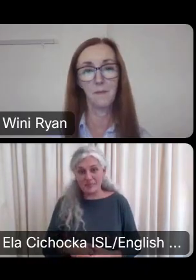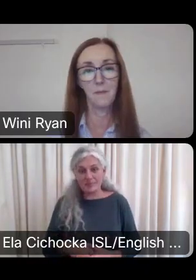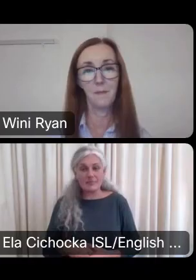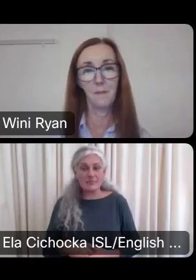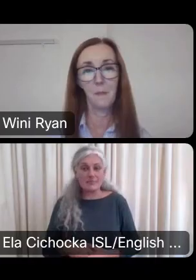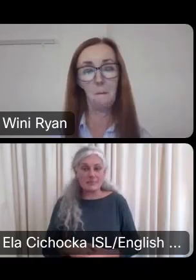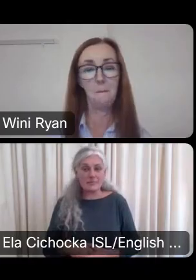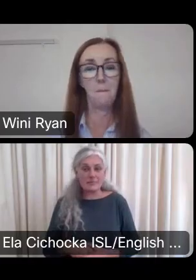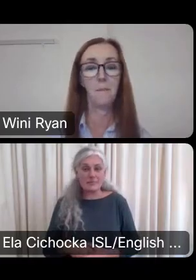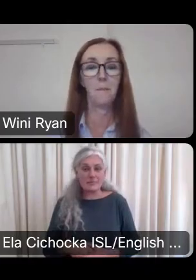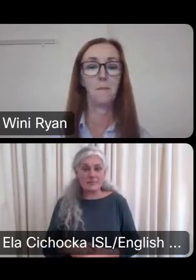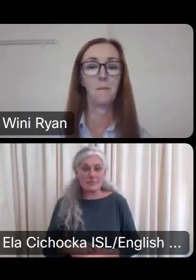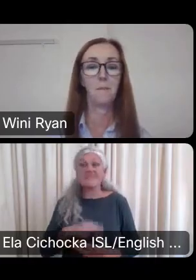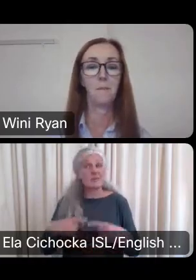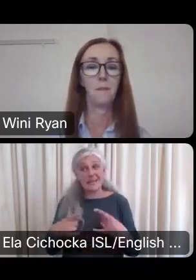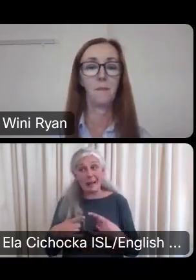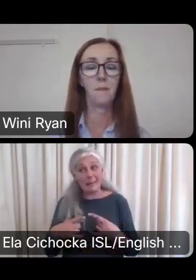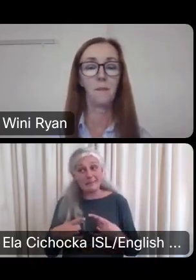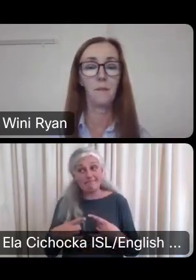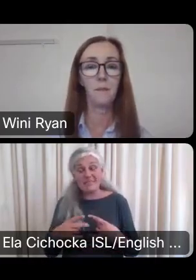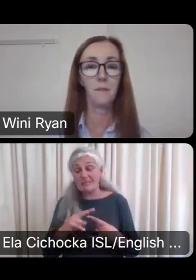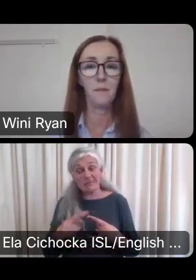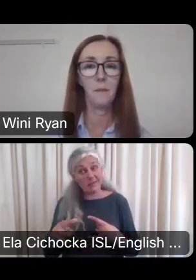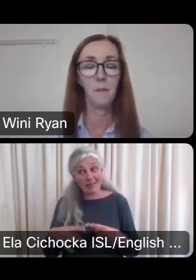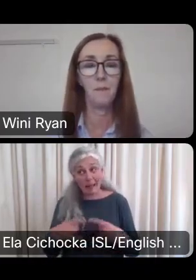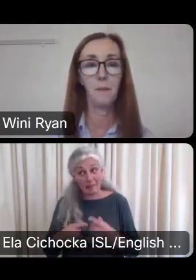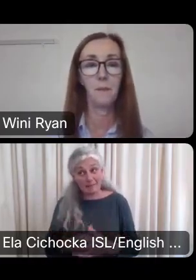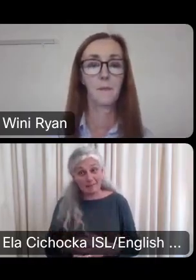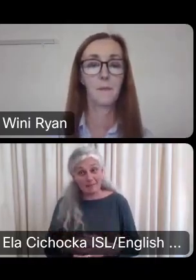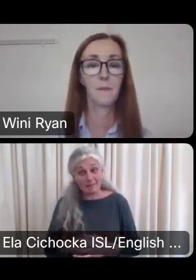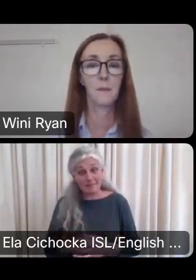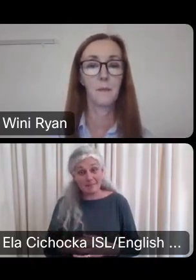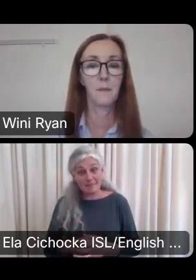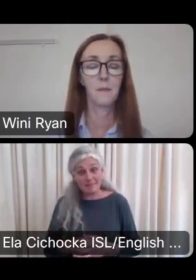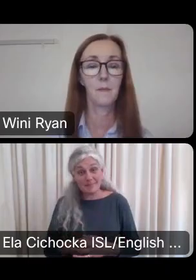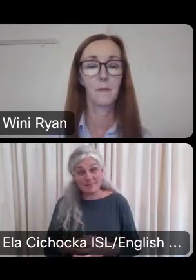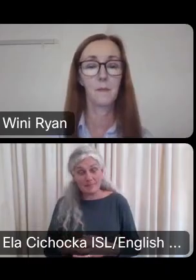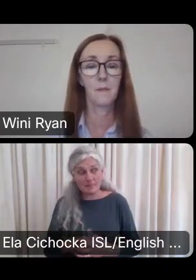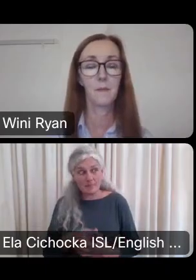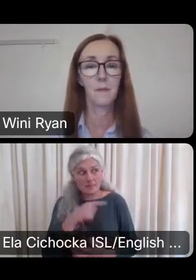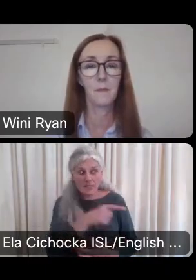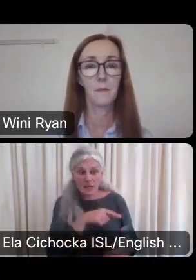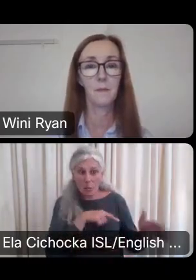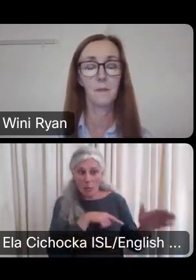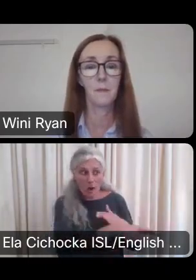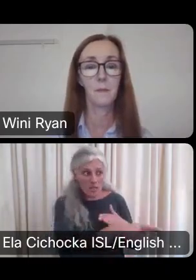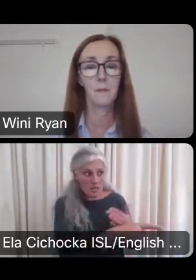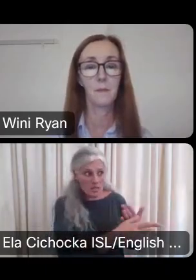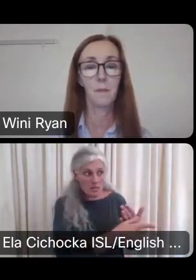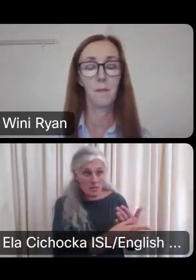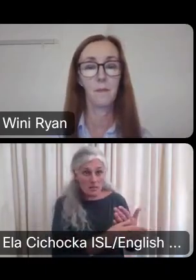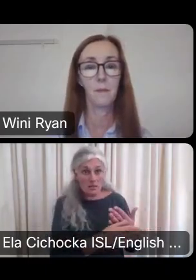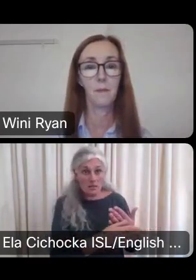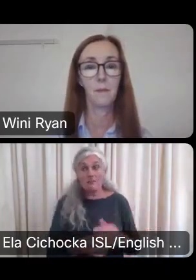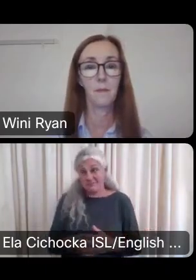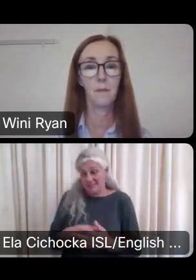I'm not happy, Bob. Not happy. He got away. Good thing, too. You